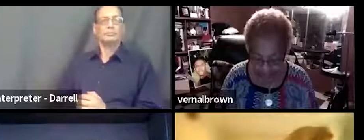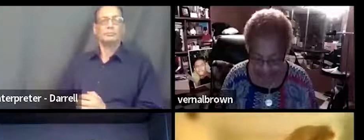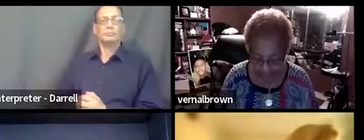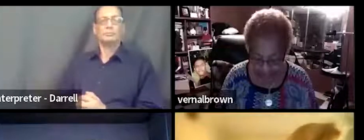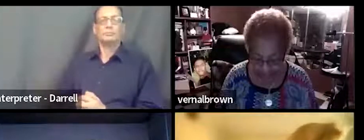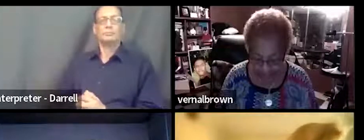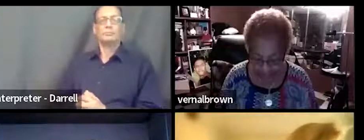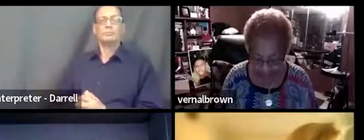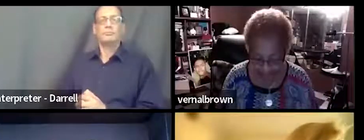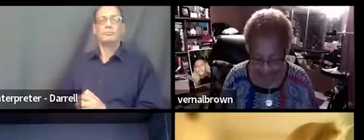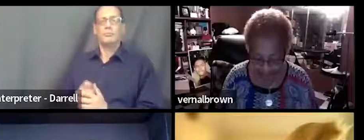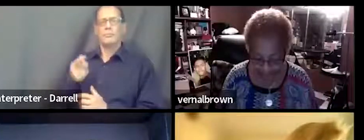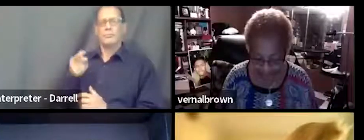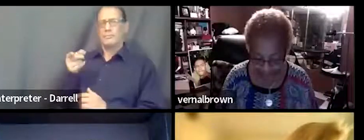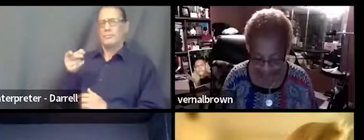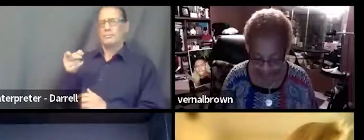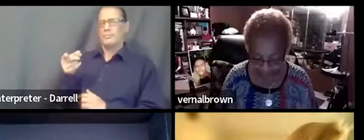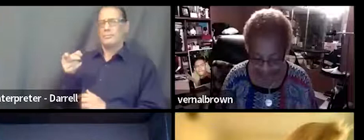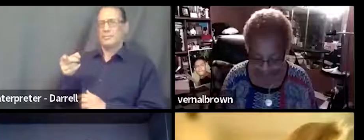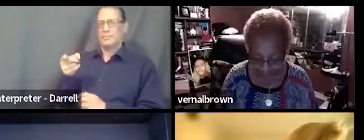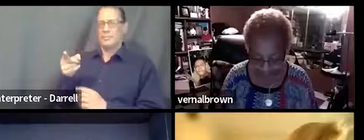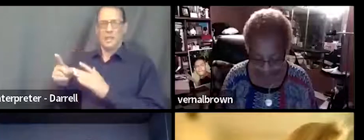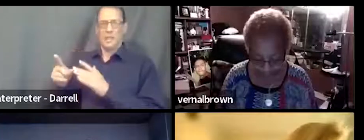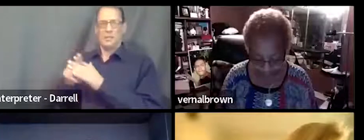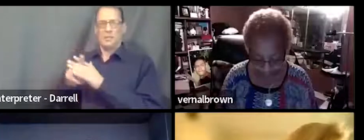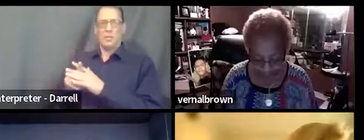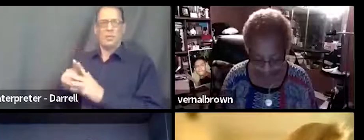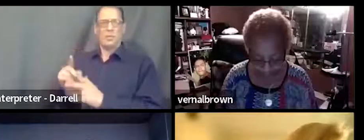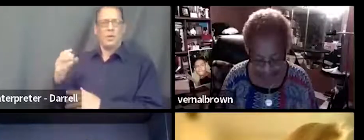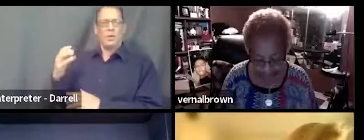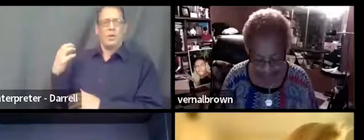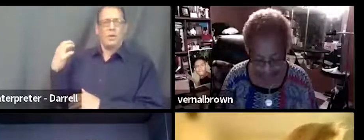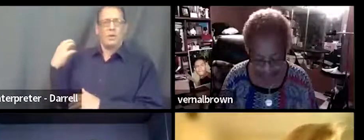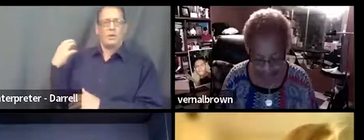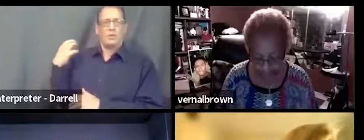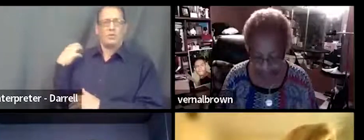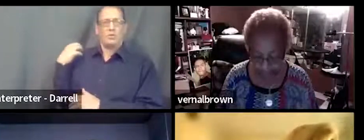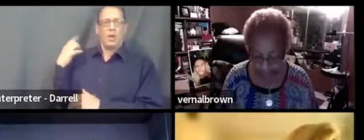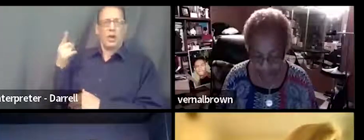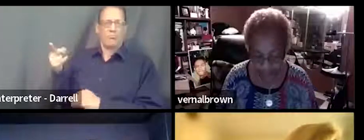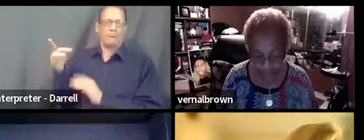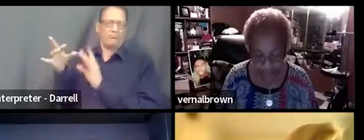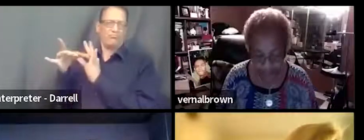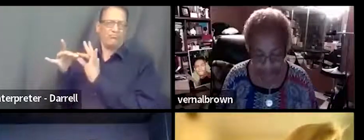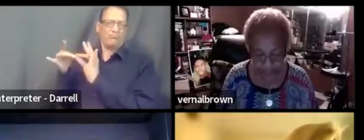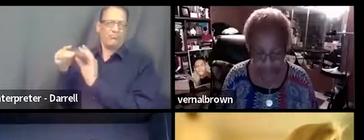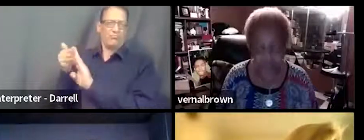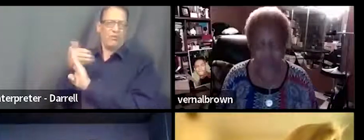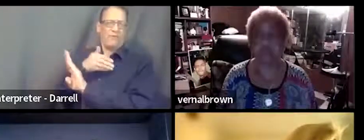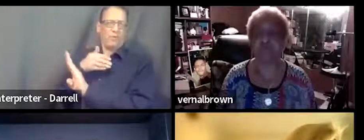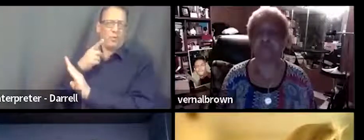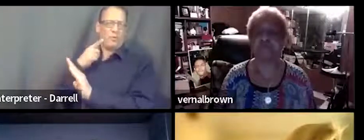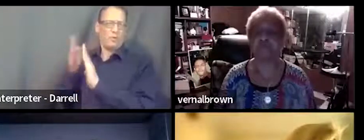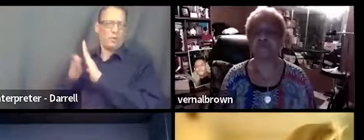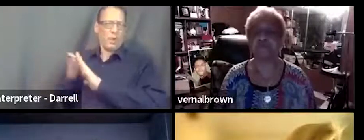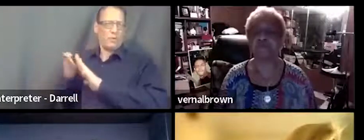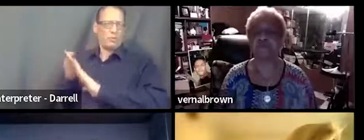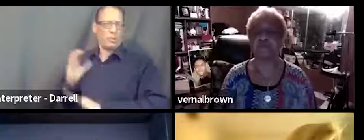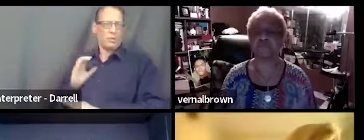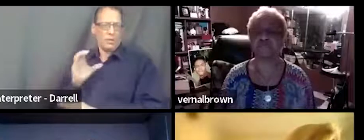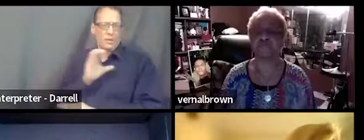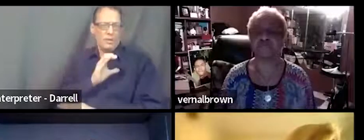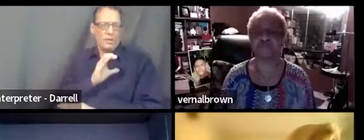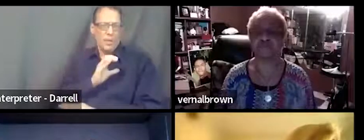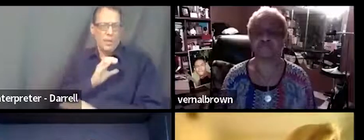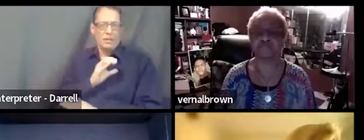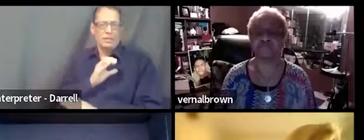This item appeared as the chair elaborated earlier on the operations committee meeting agenda a